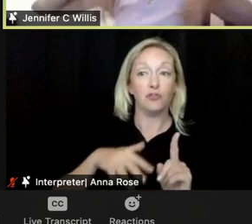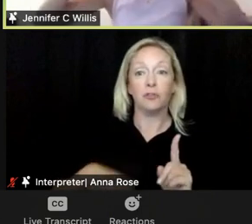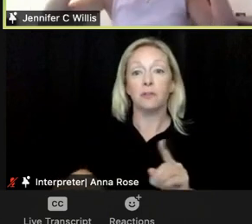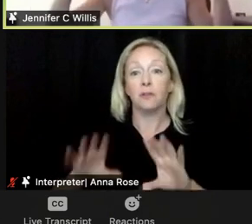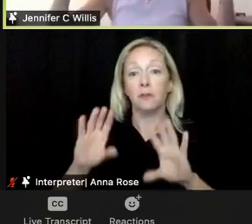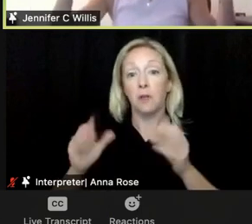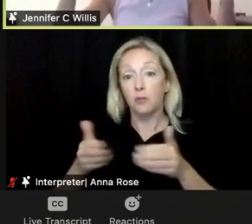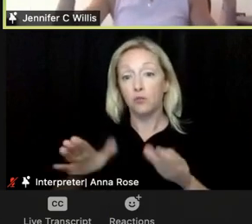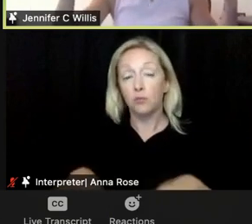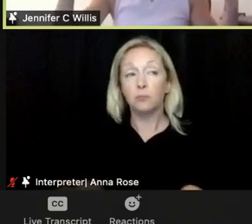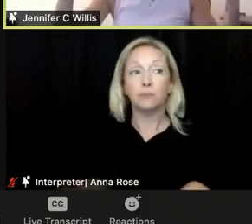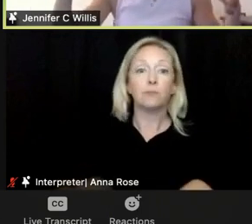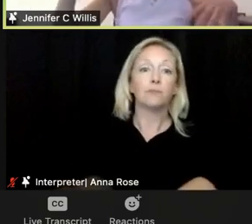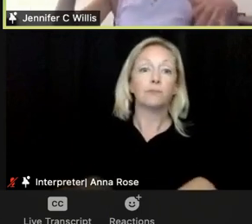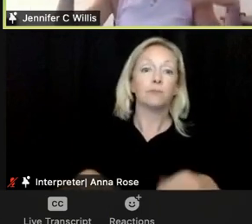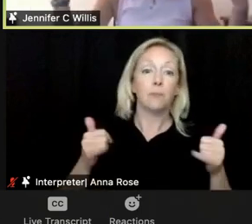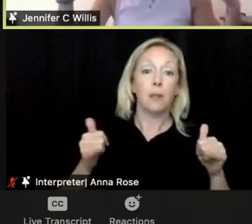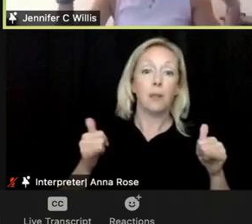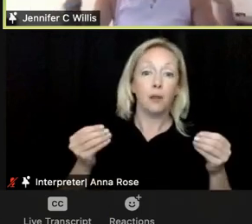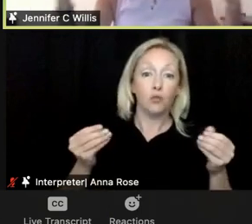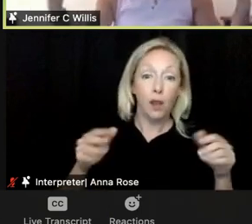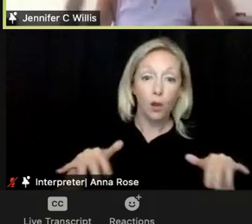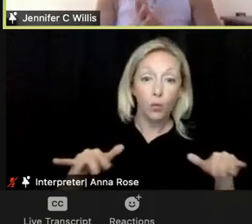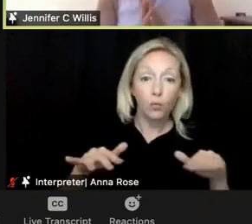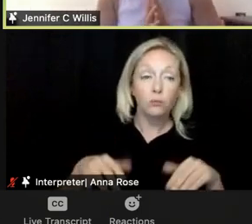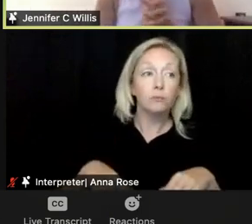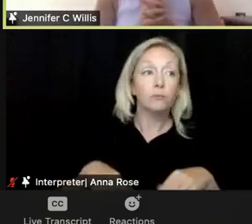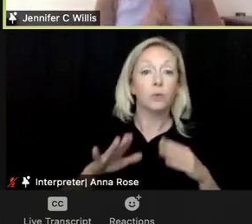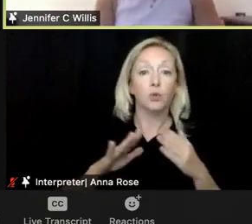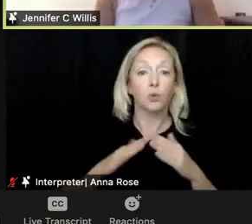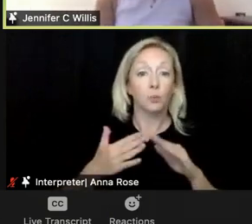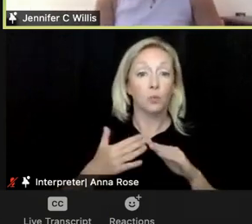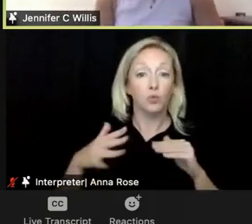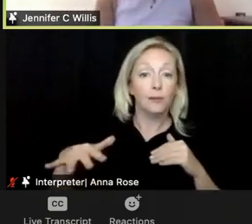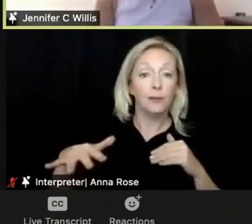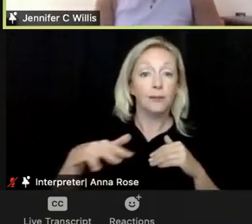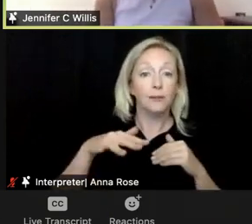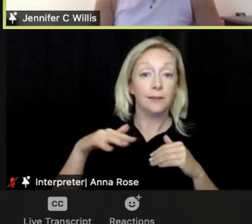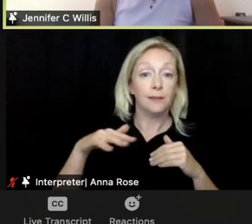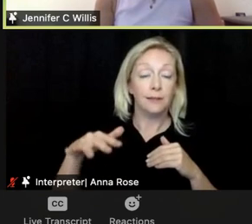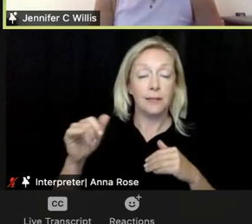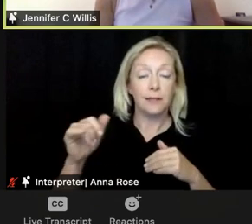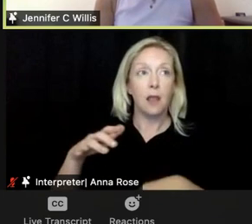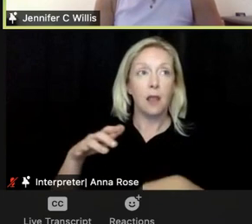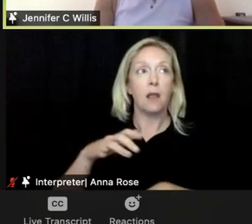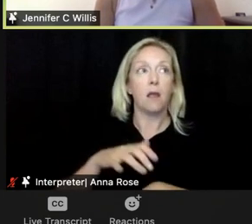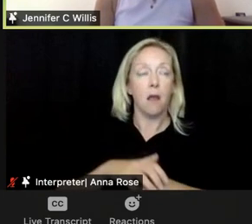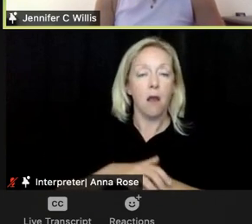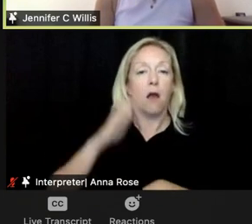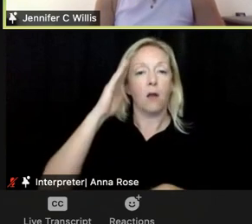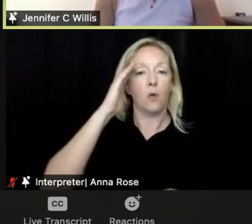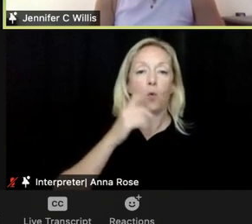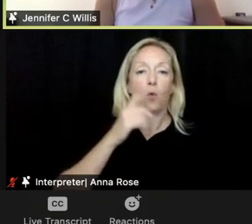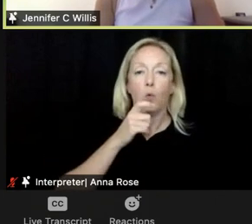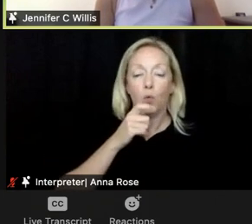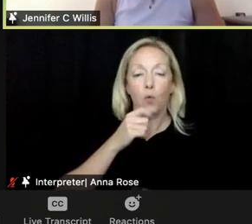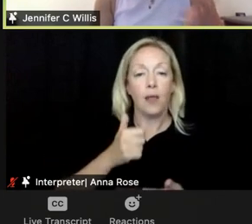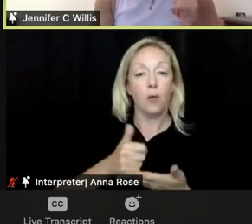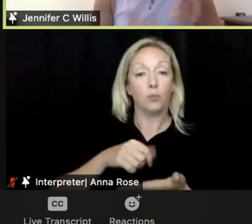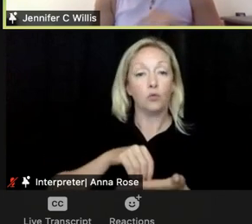playground, where they might not be visually accessible with the sun or whatever the case may be. So it's just another way to help our students be able